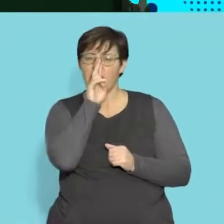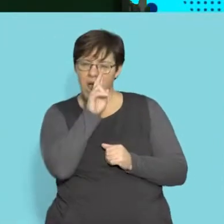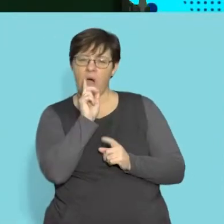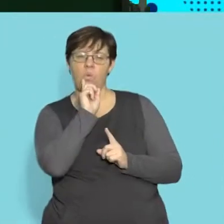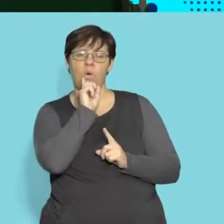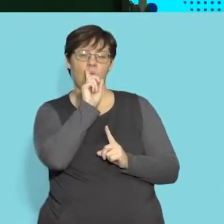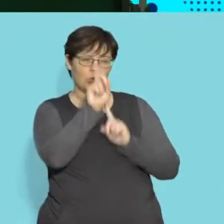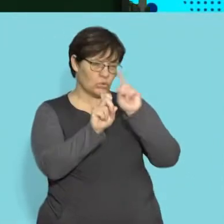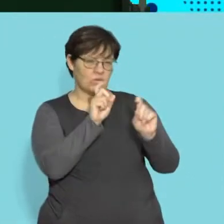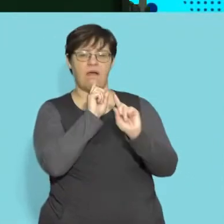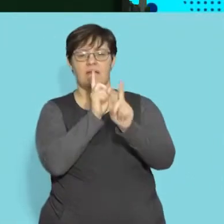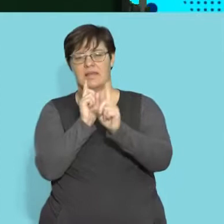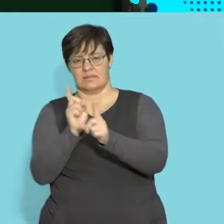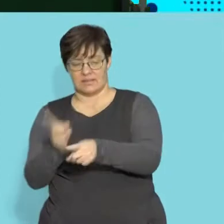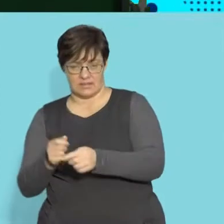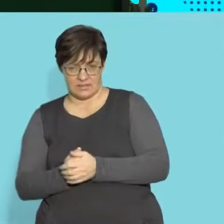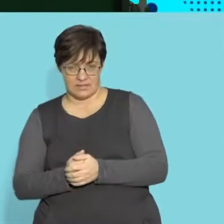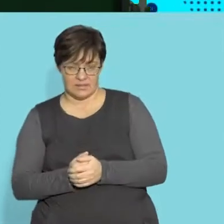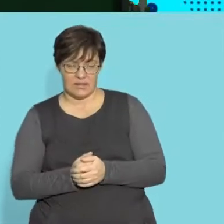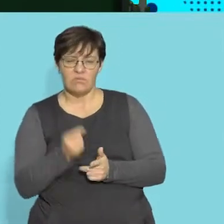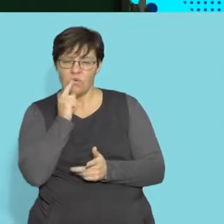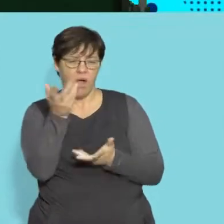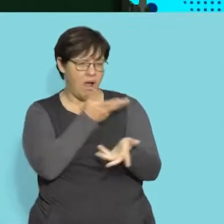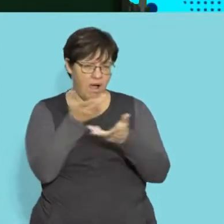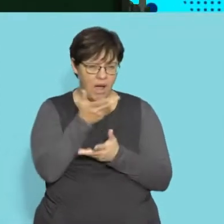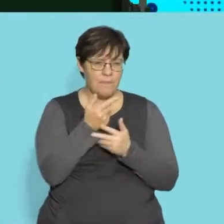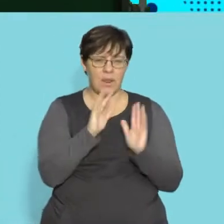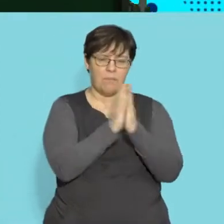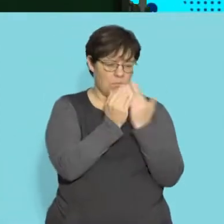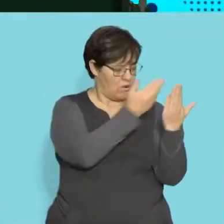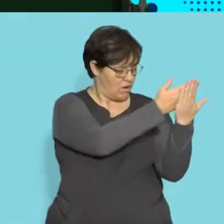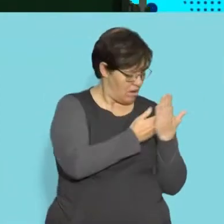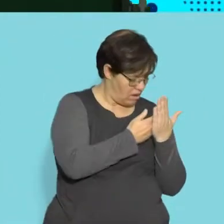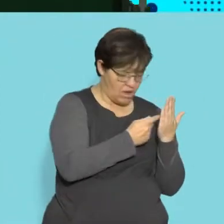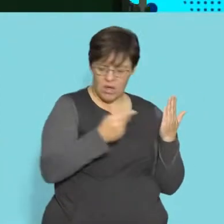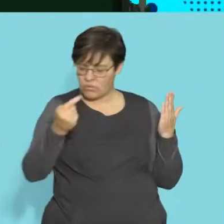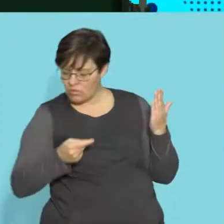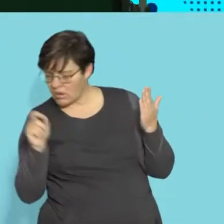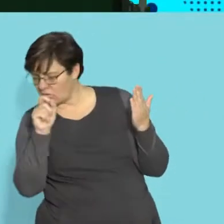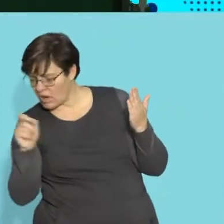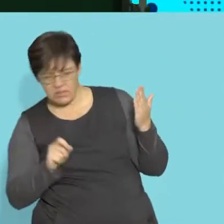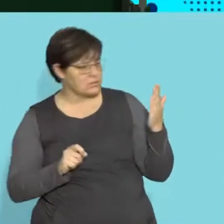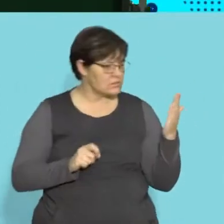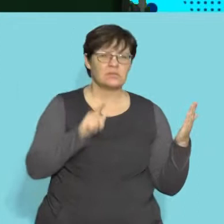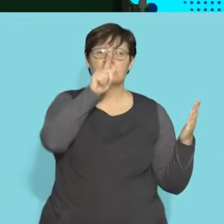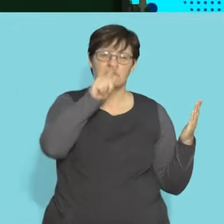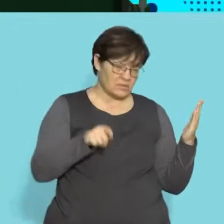to answer a few questions. Remember that you can engage with me by pulling out a textbook, pulling out a notebook, and